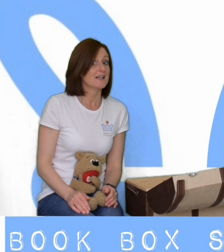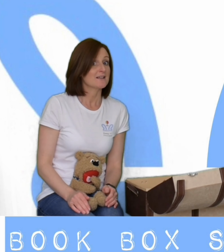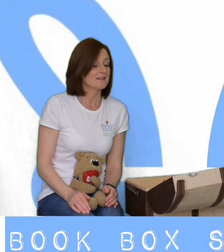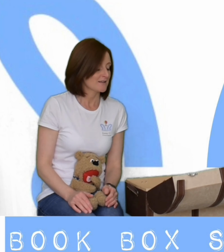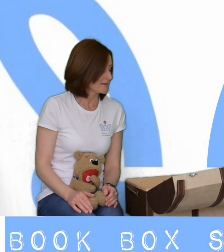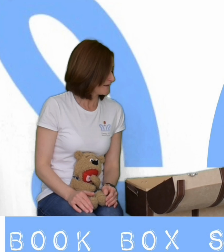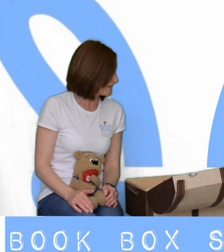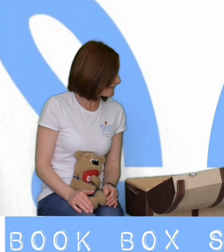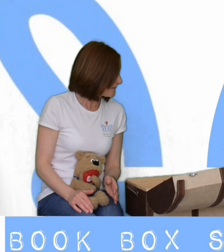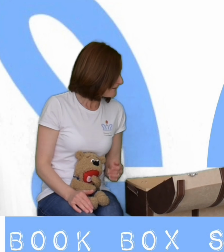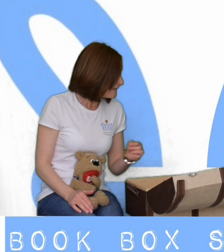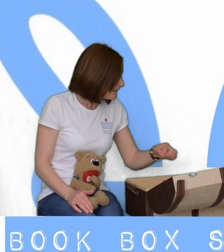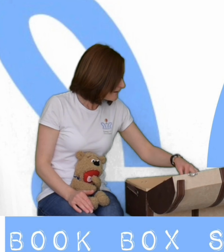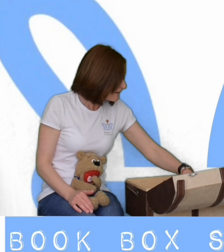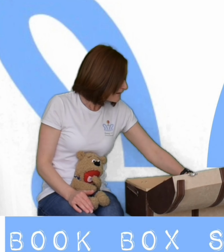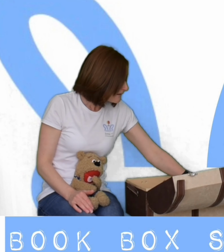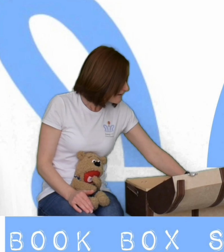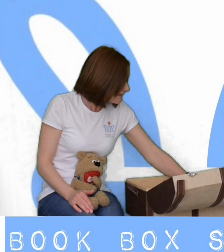Interesting.